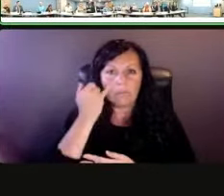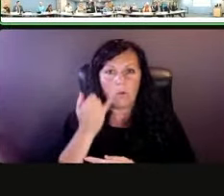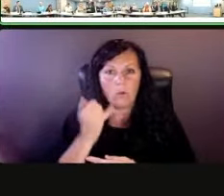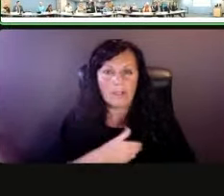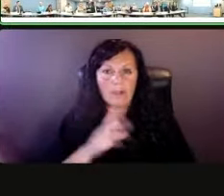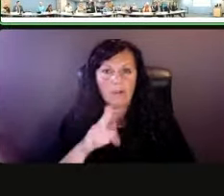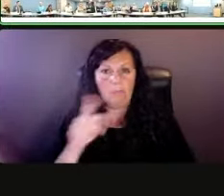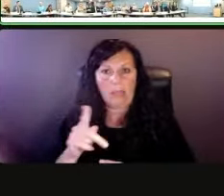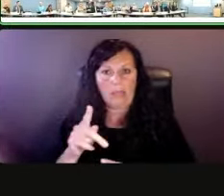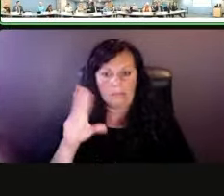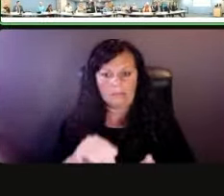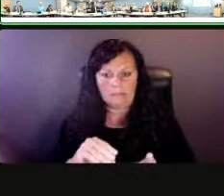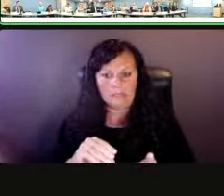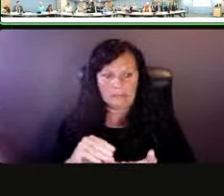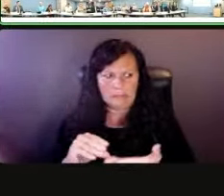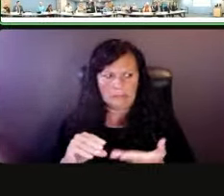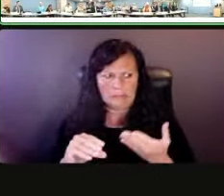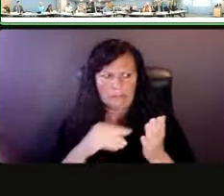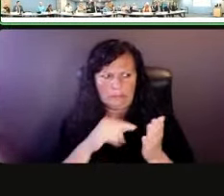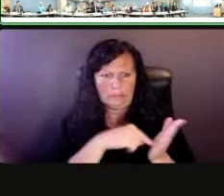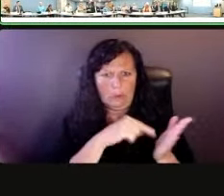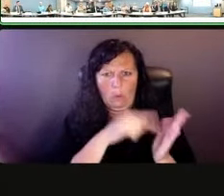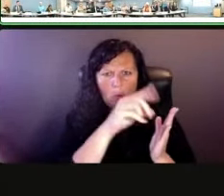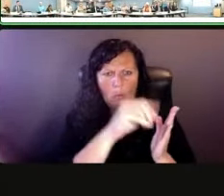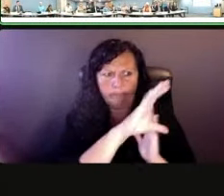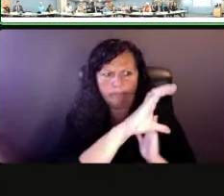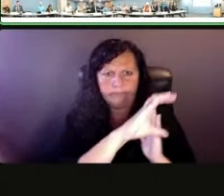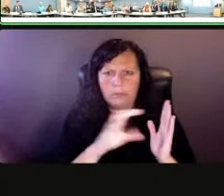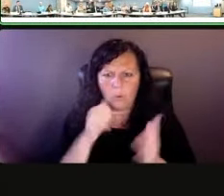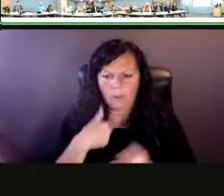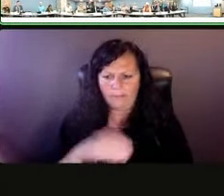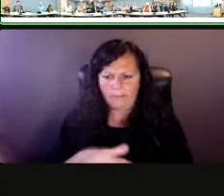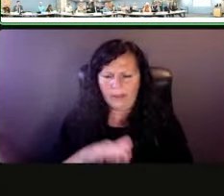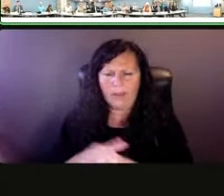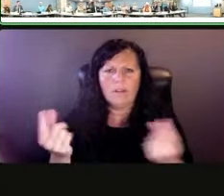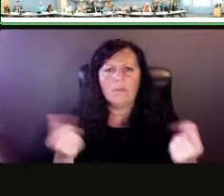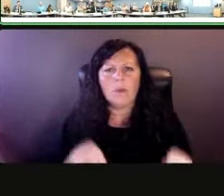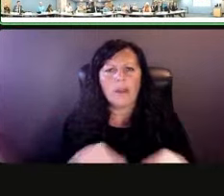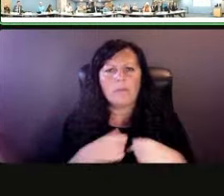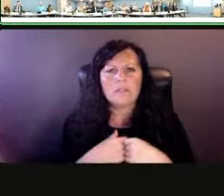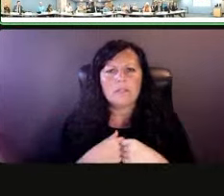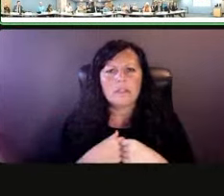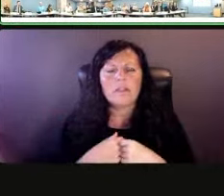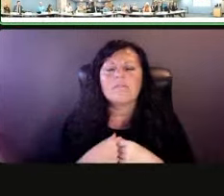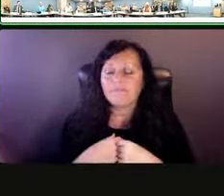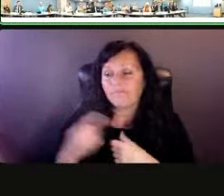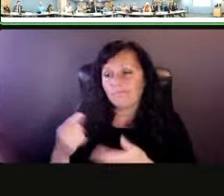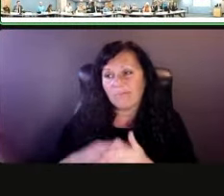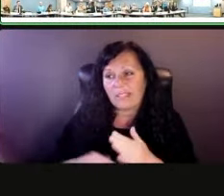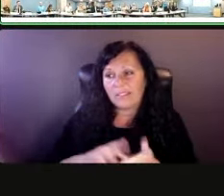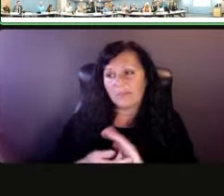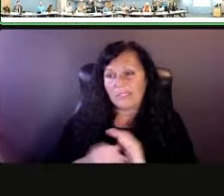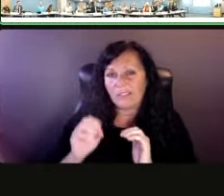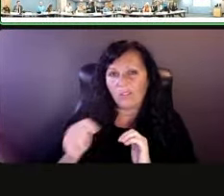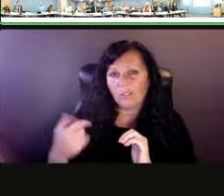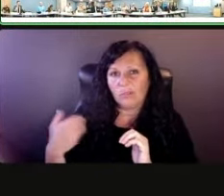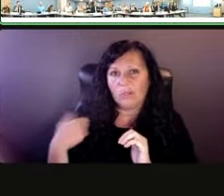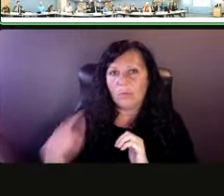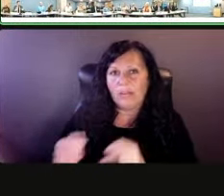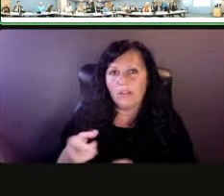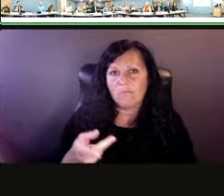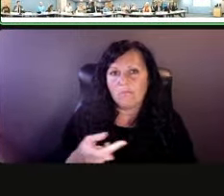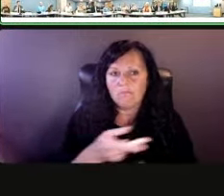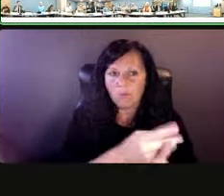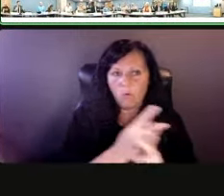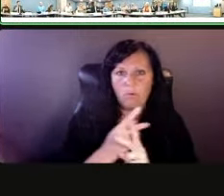month? Yeah, a really good question. So if we basically essentially have to borrow in October, the general fund accrues negative interest.